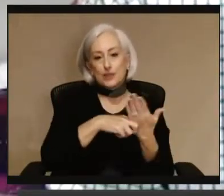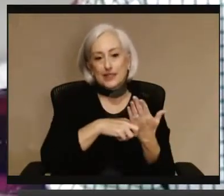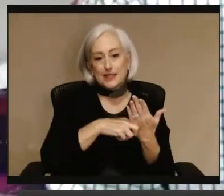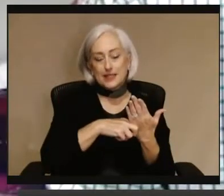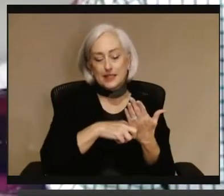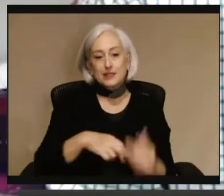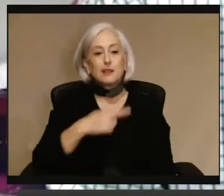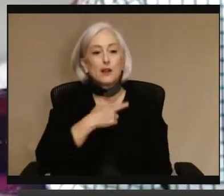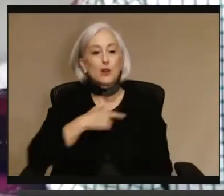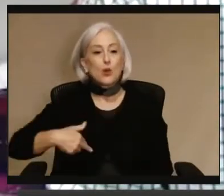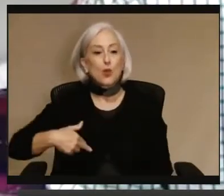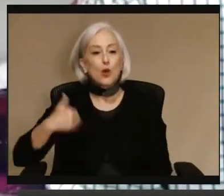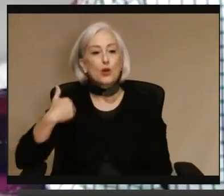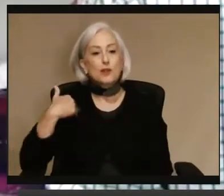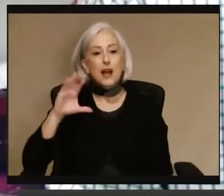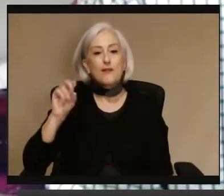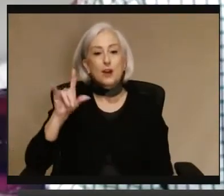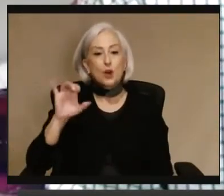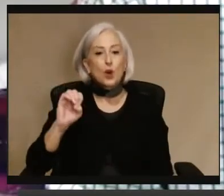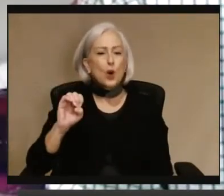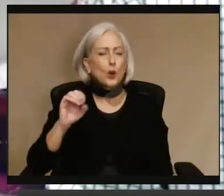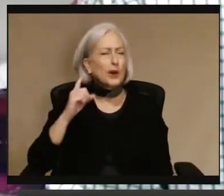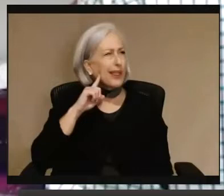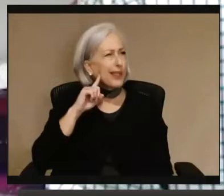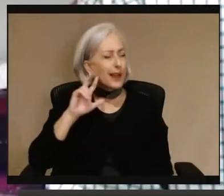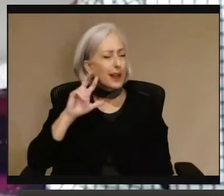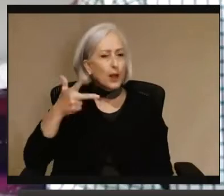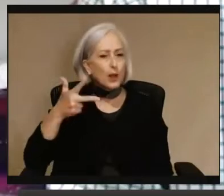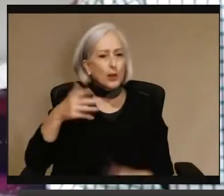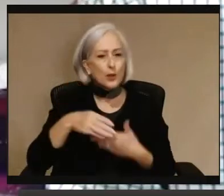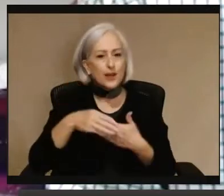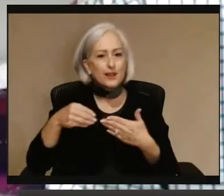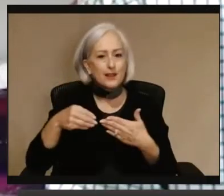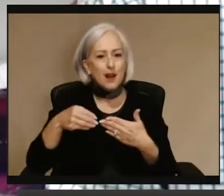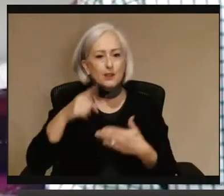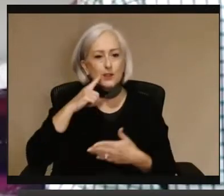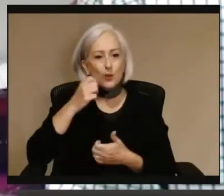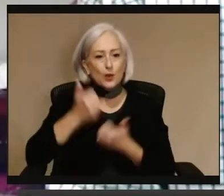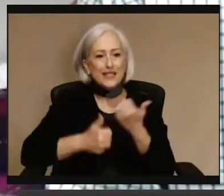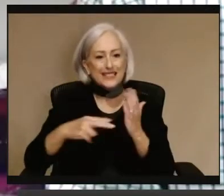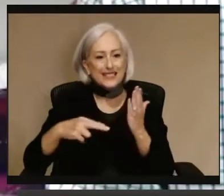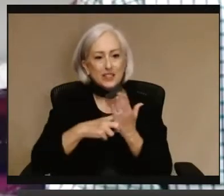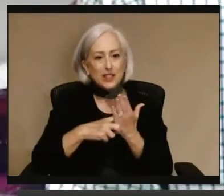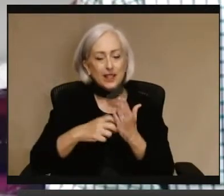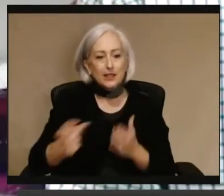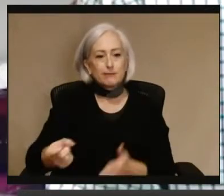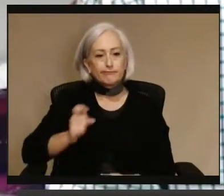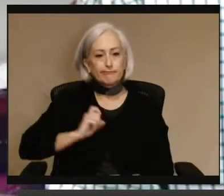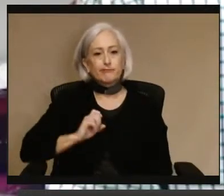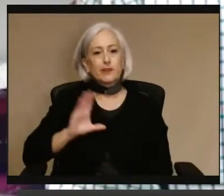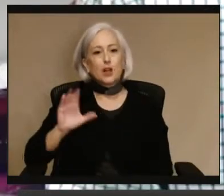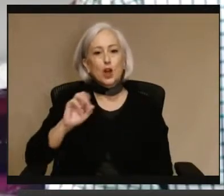where $3, I think, for every ticket goes back to Carl's Cause. So our website is